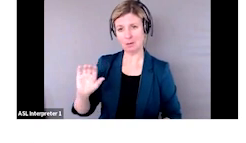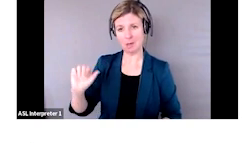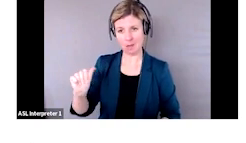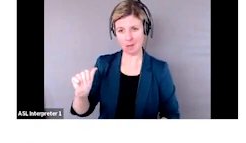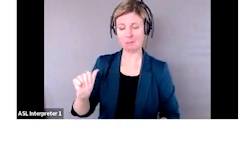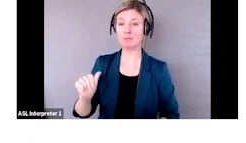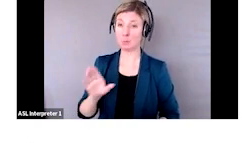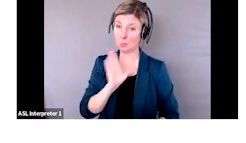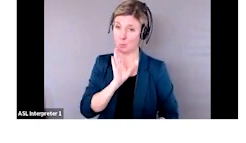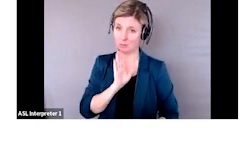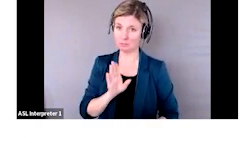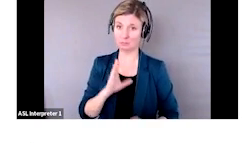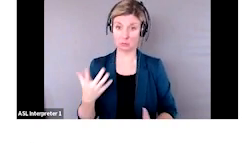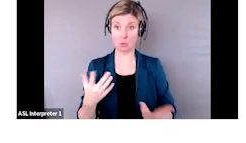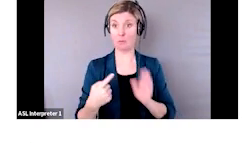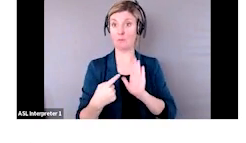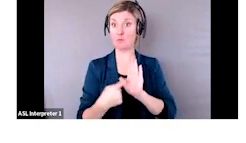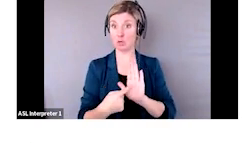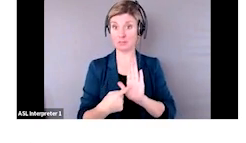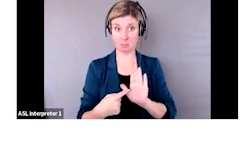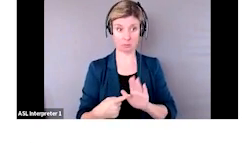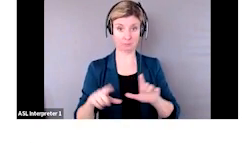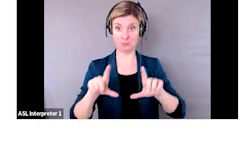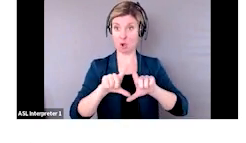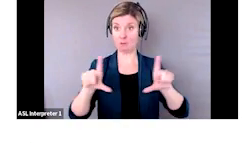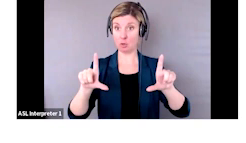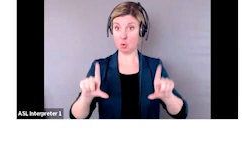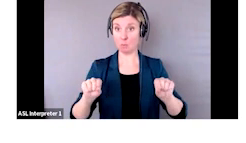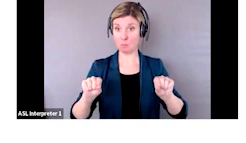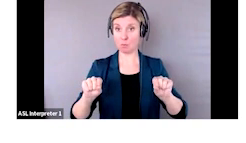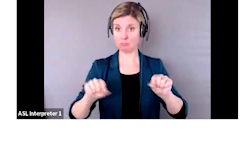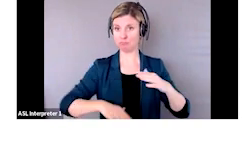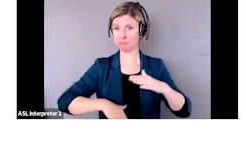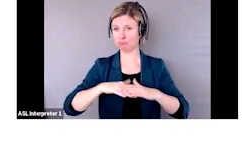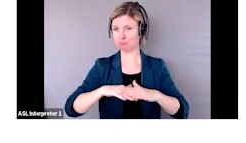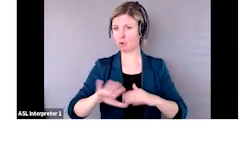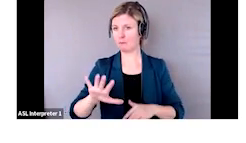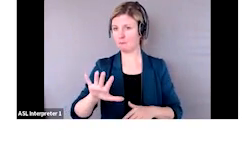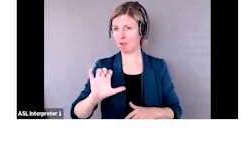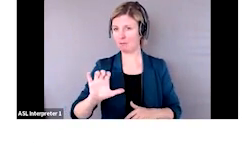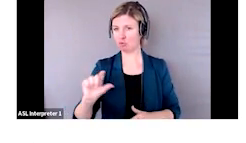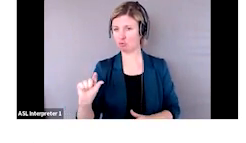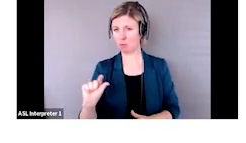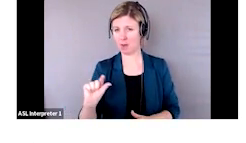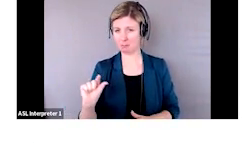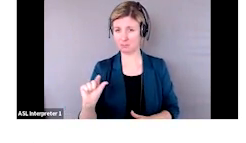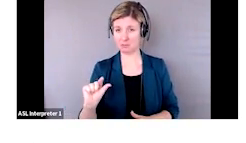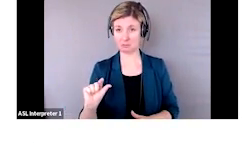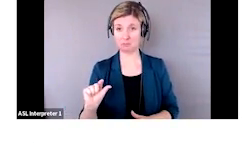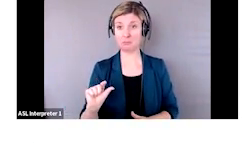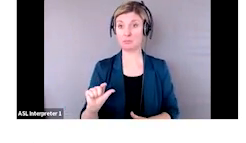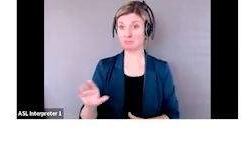example, the envelope up to 500 grams, if you don't have enough of that product in